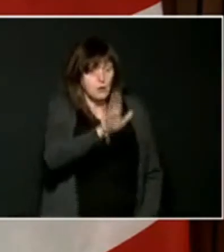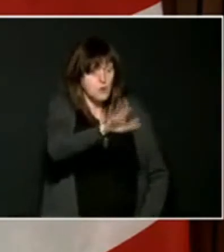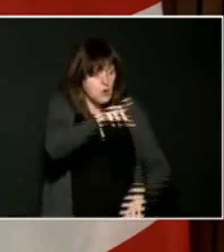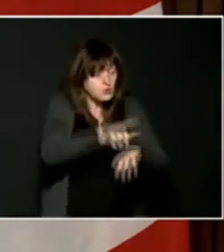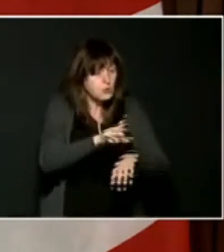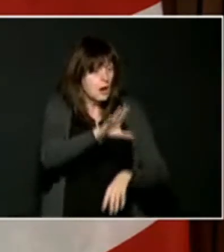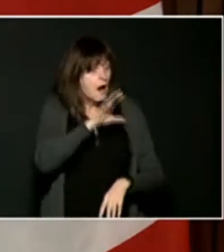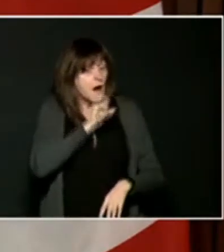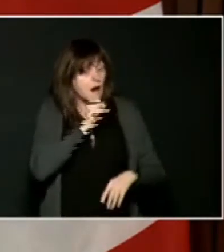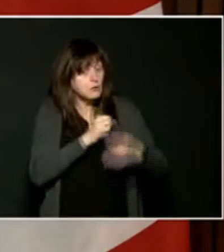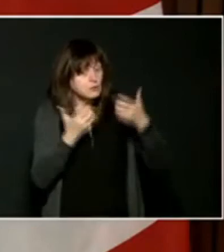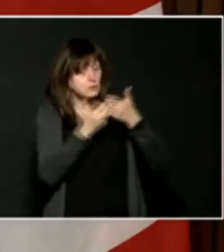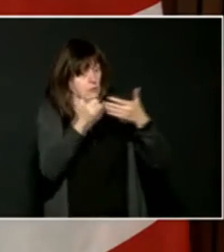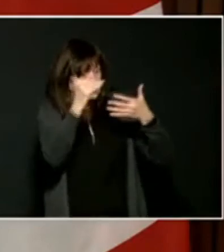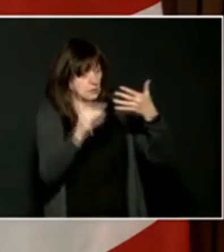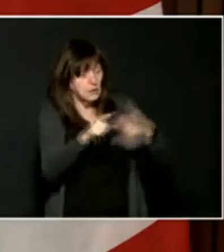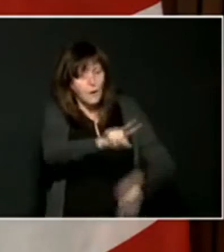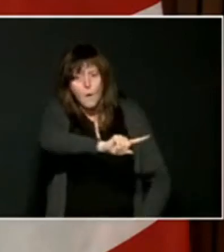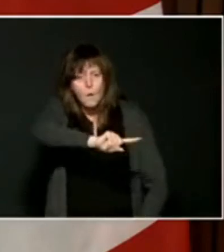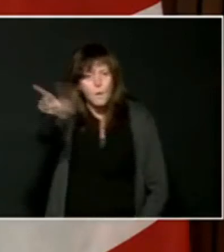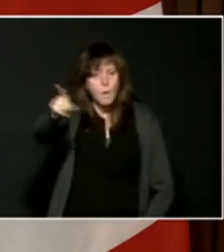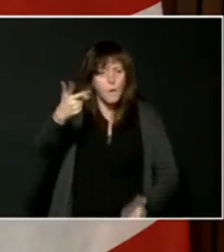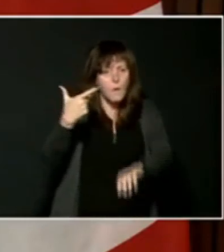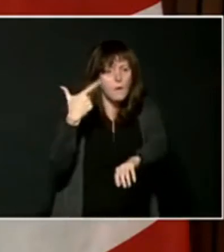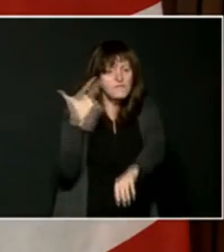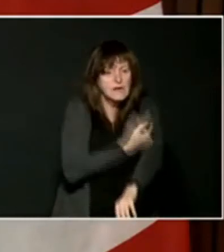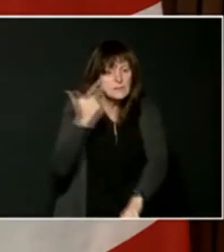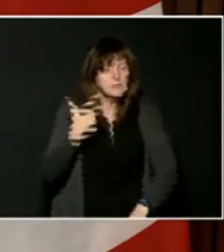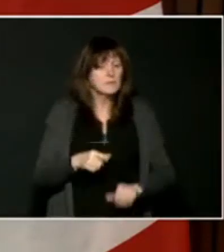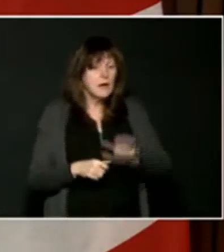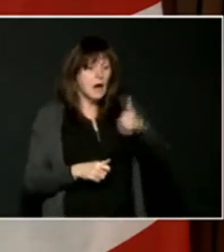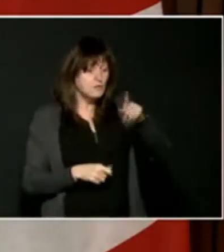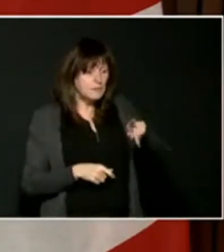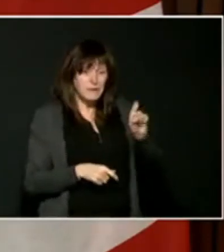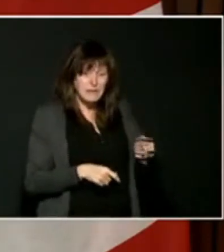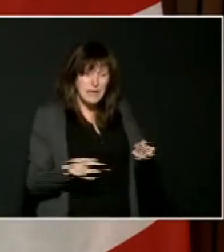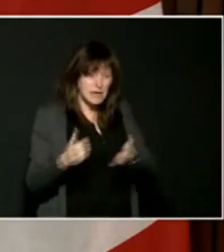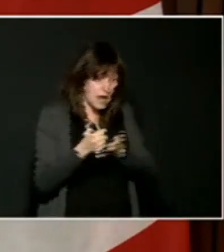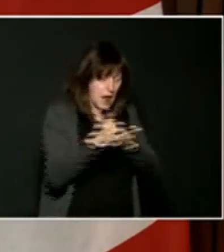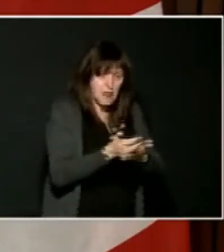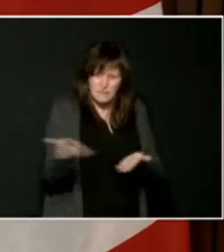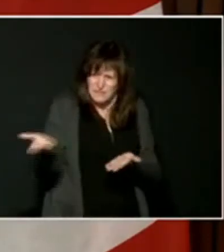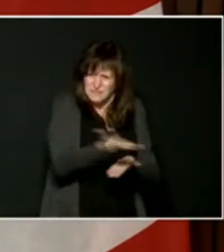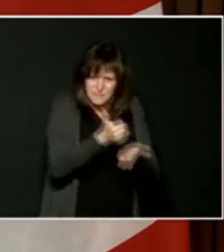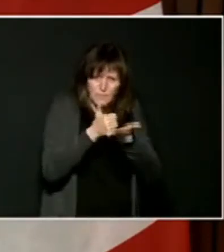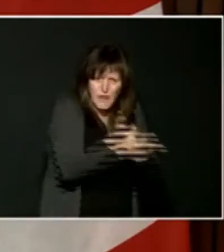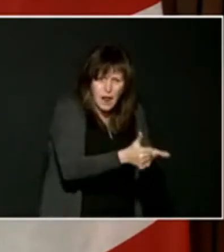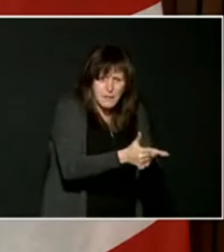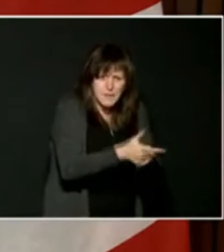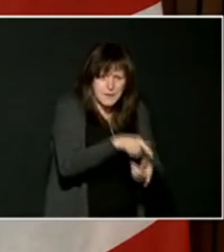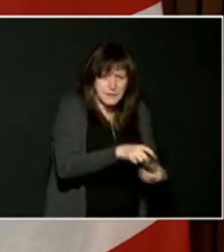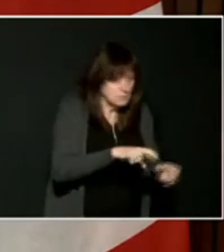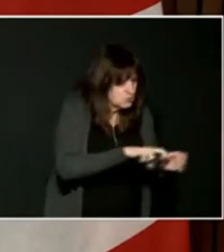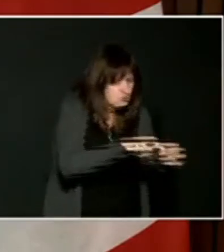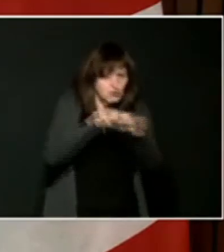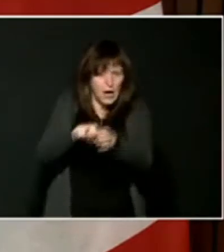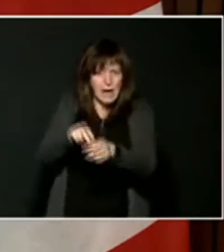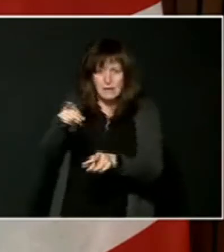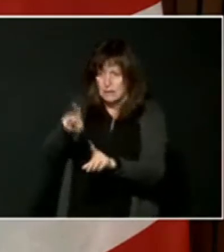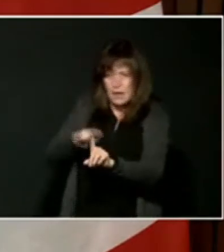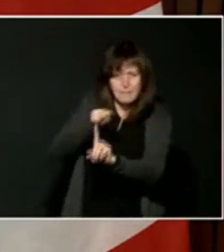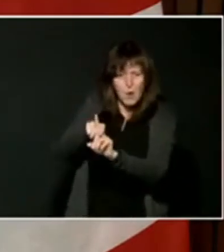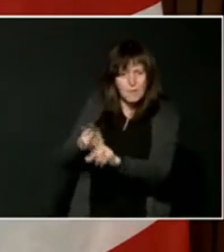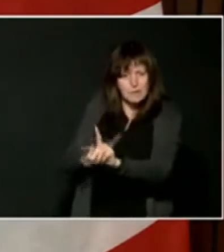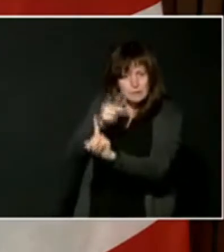get vaccinated, please do it. Help them book an appointment. Help them get to an appointment. And with that, let's get into the